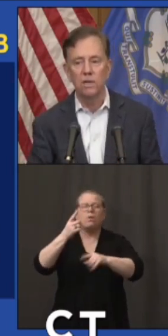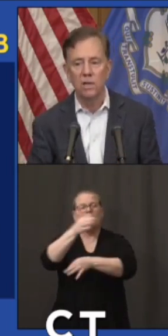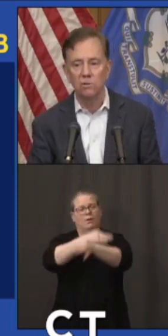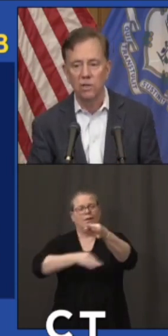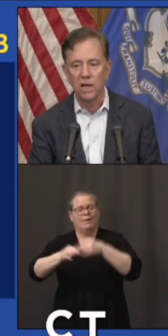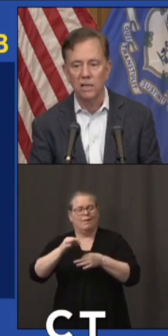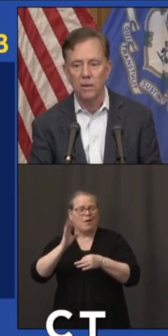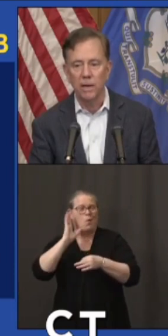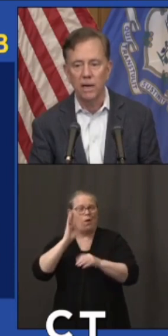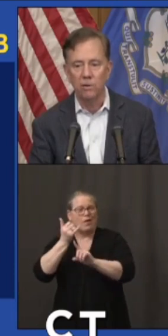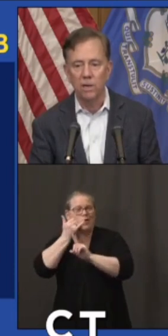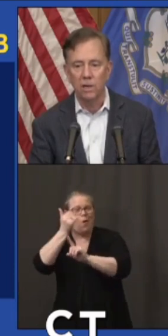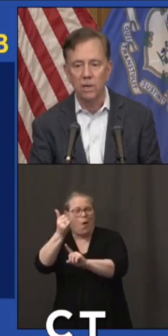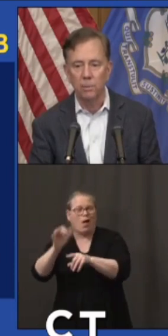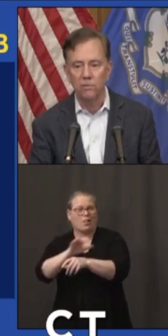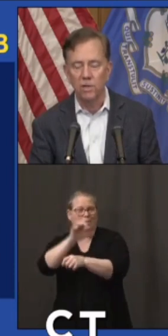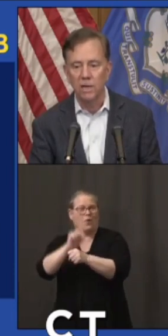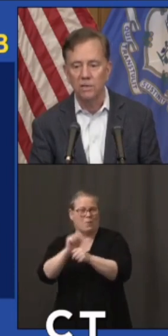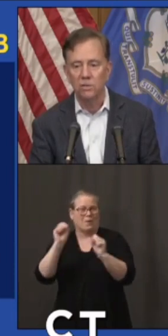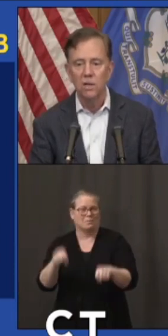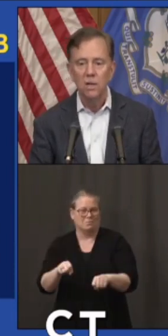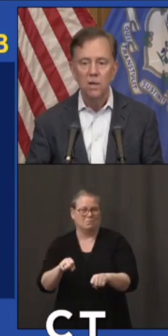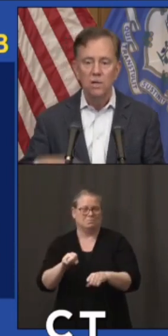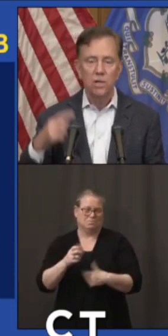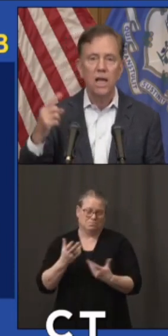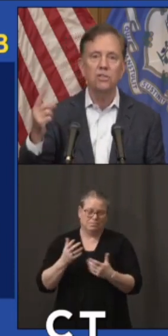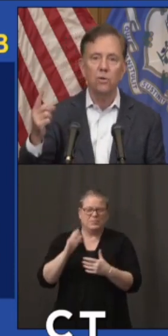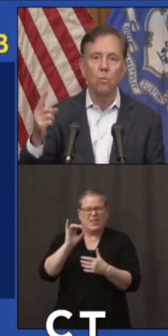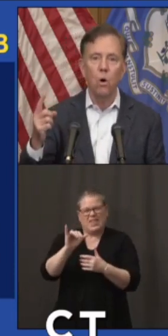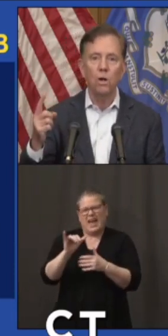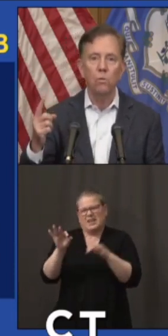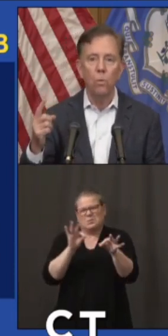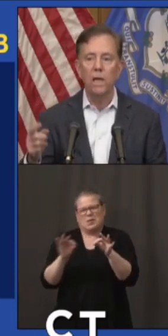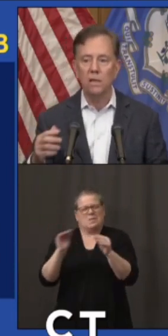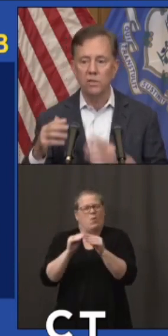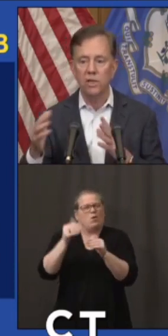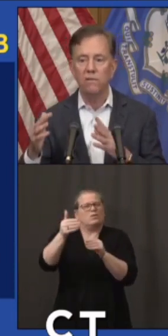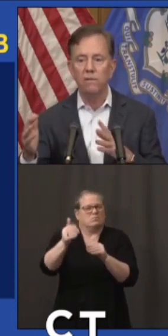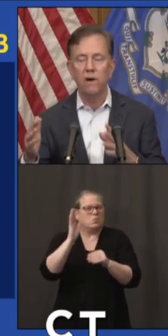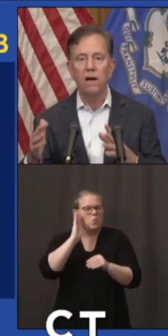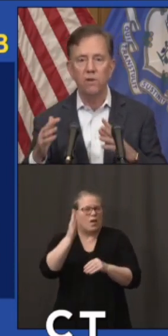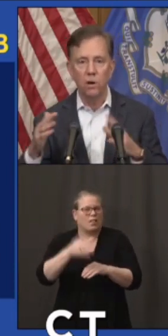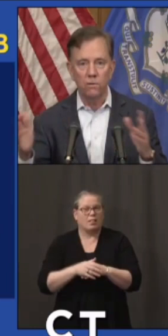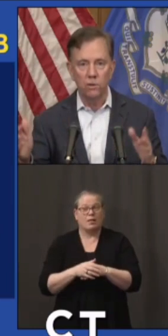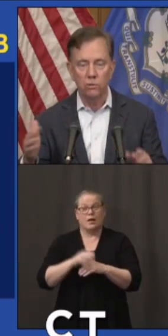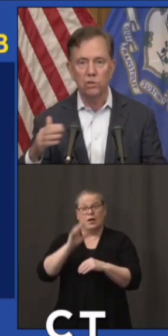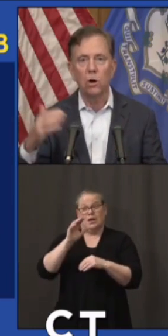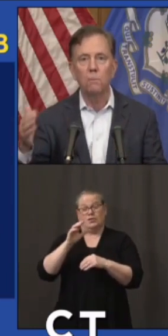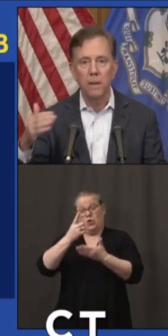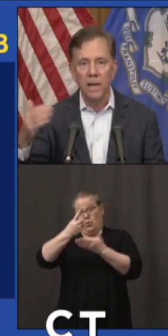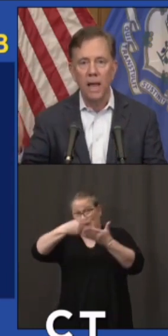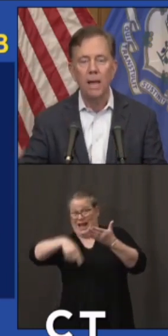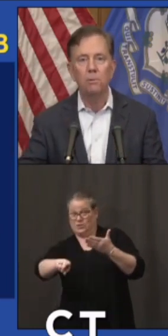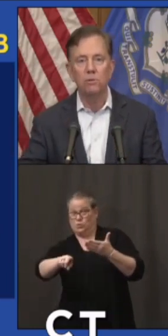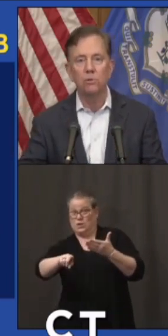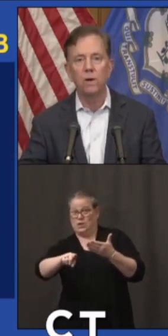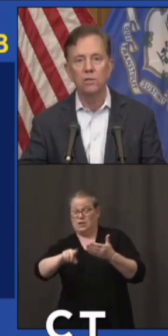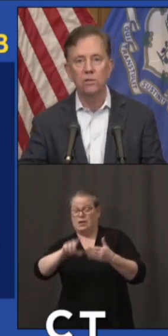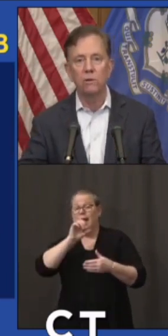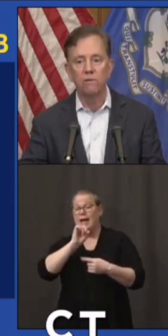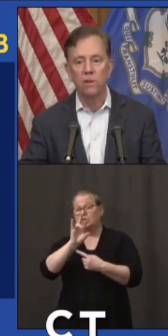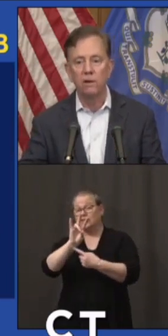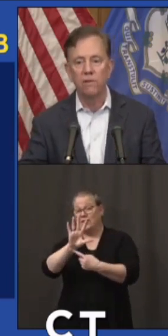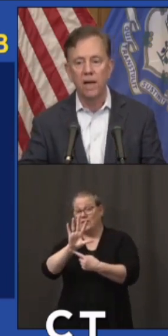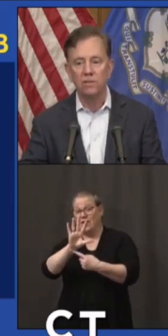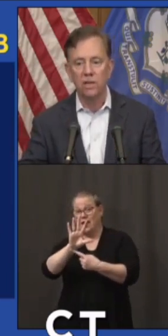well. Details on that coming out in a couple of days. So that's in 1 week, the 75 and over. So start being able to